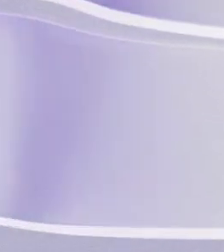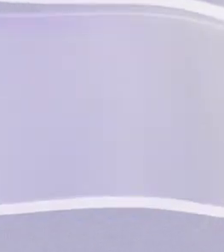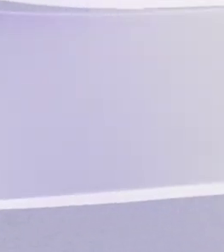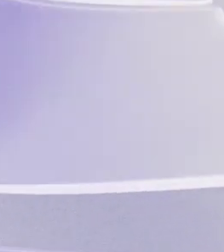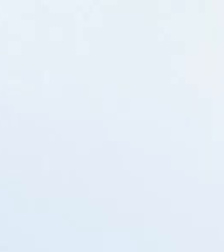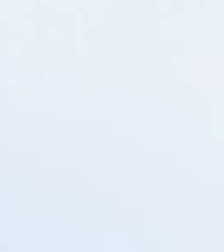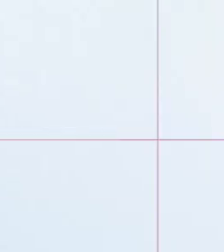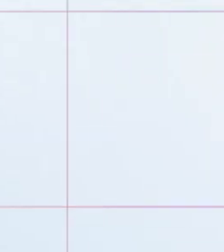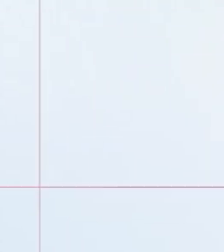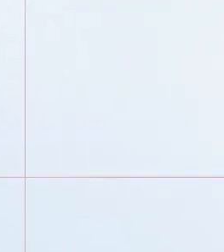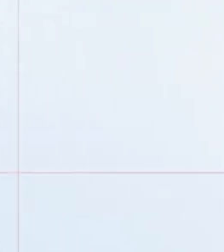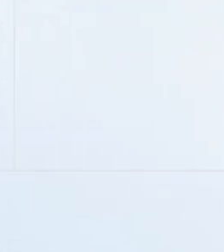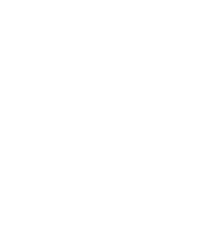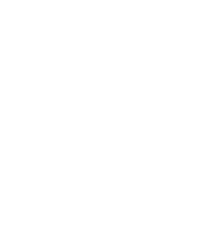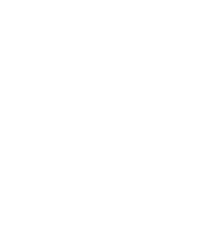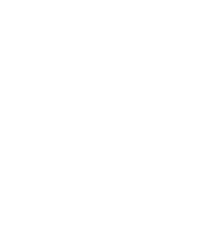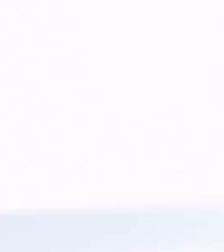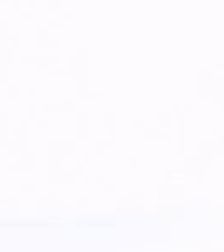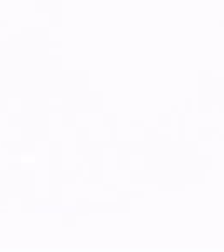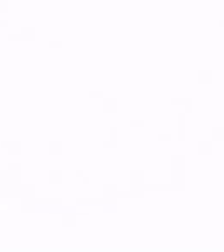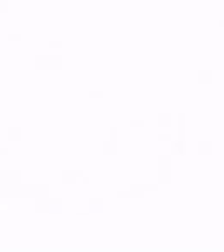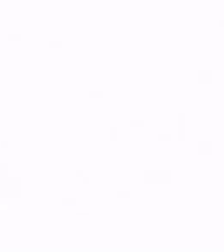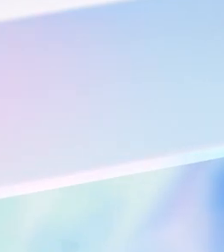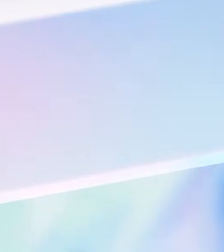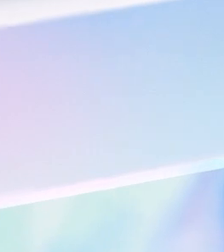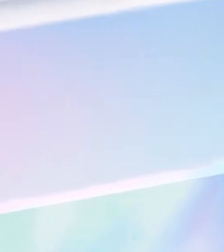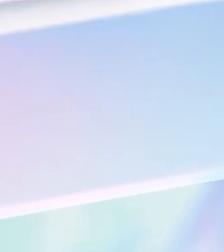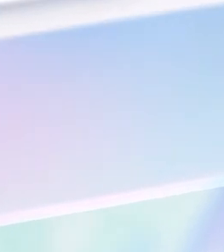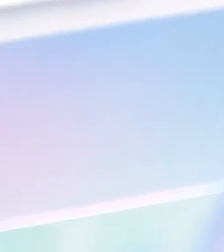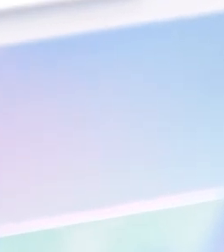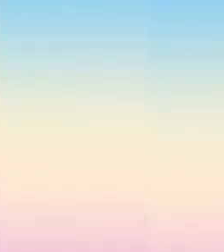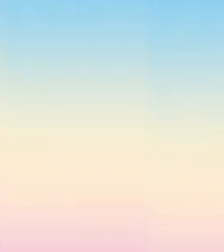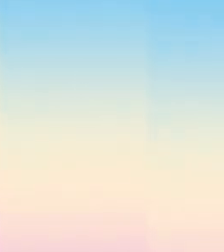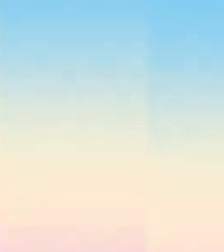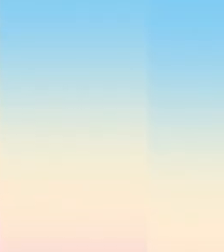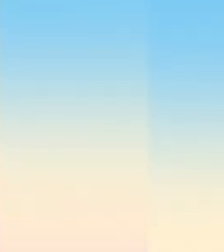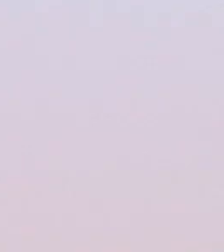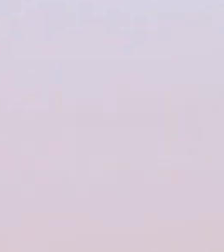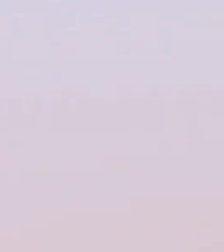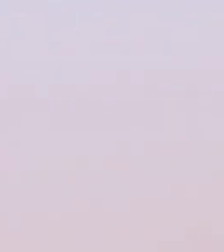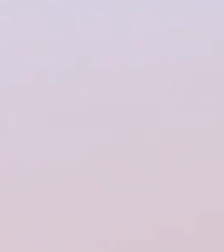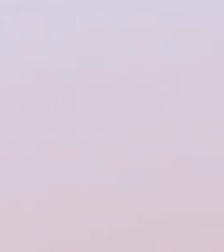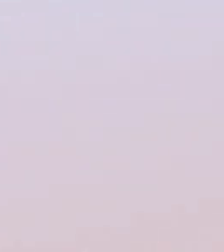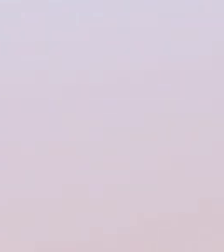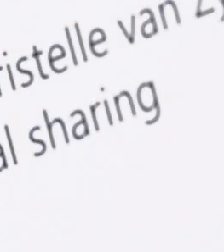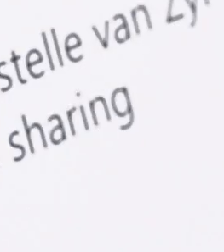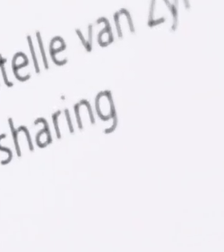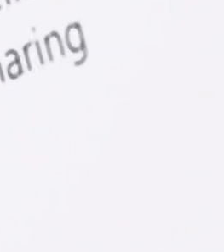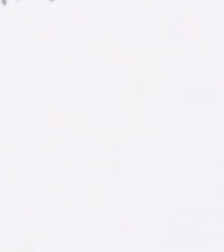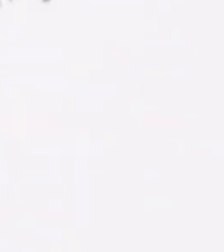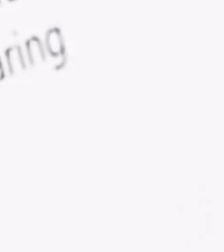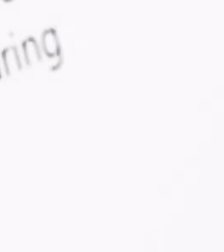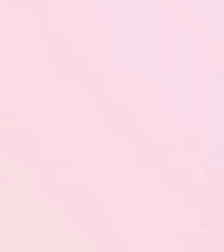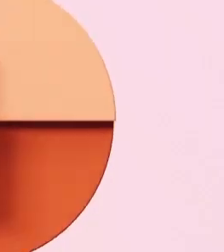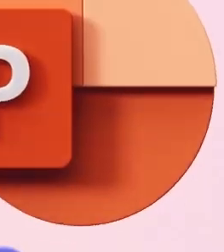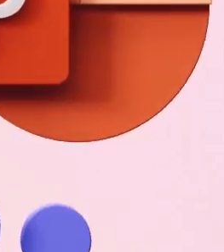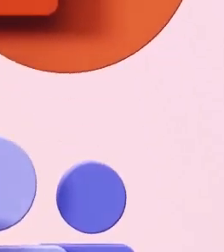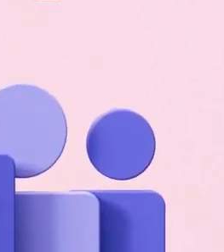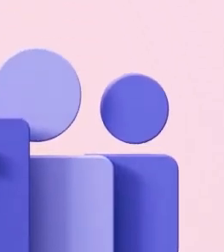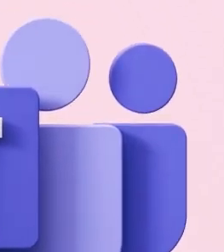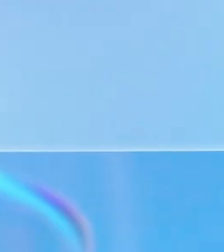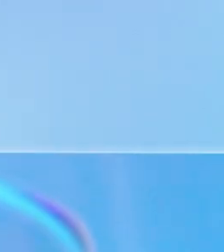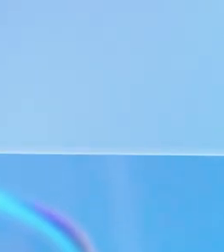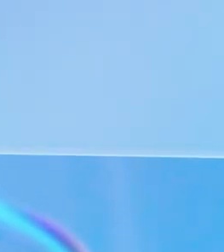to shout it. They said I couldn't never do it, okay, how's this? Fit a week worth of work in a minute. Machine well oiled, you know how I stay efficient. To-do list written, I do